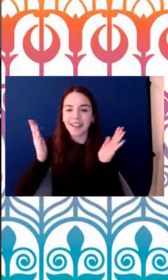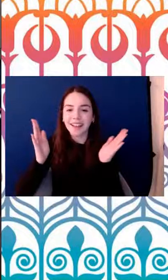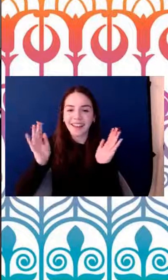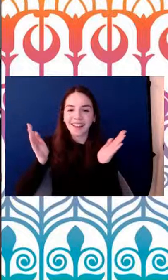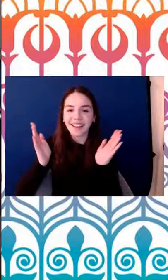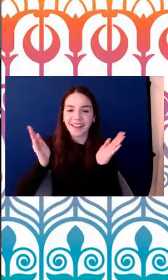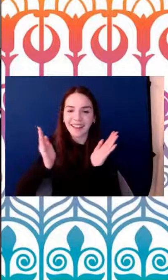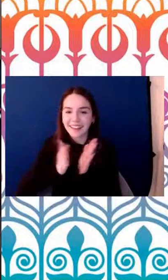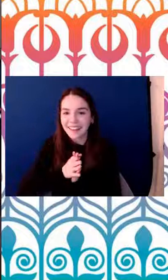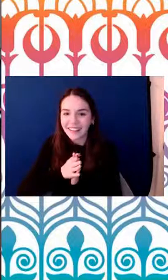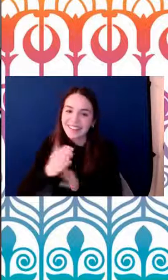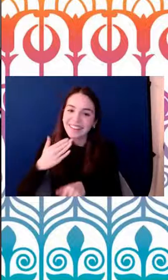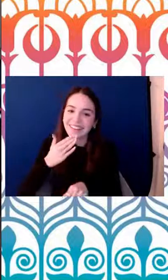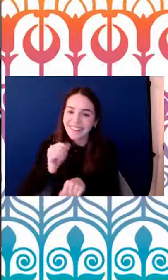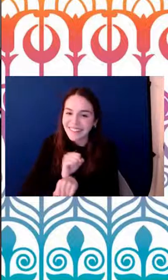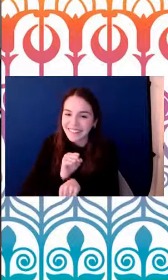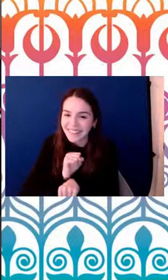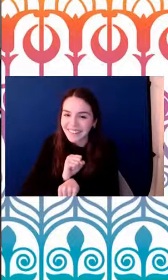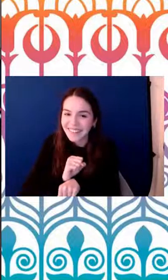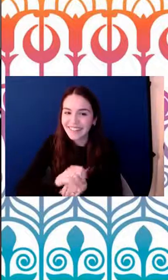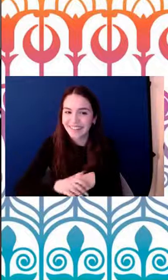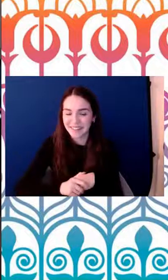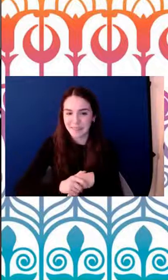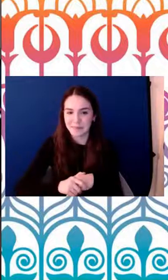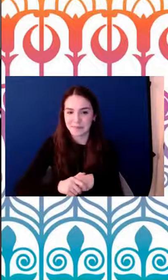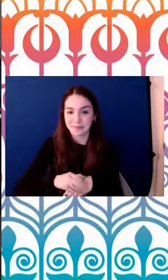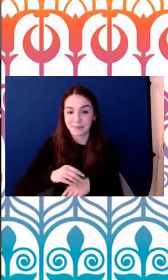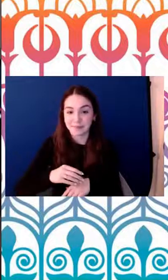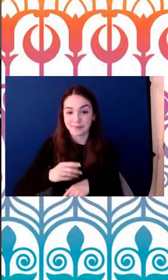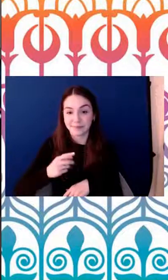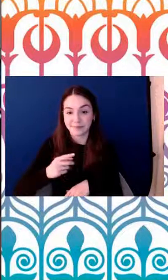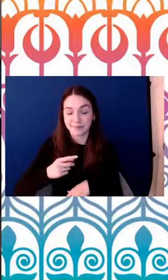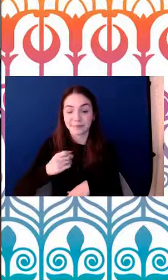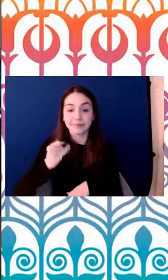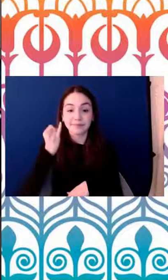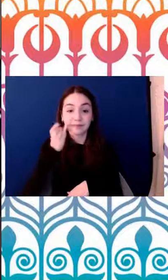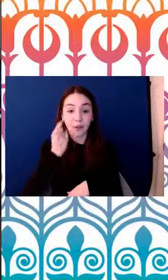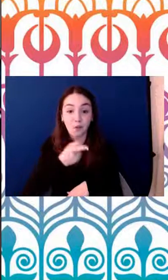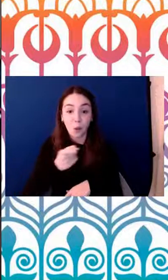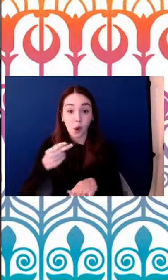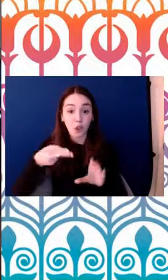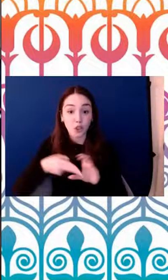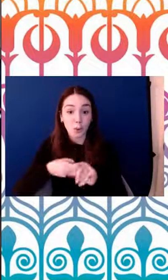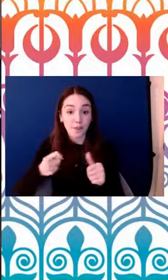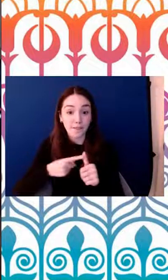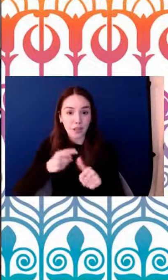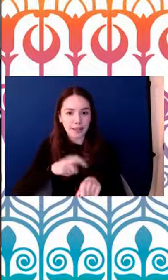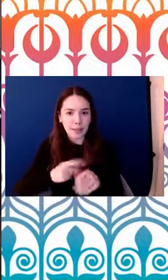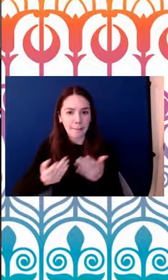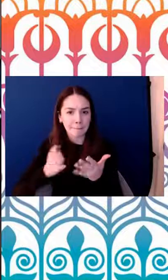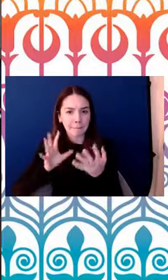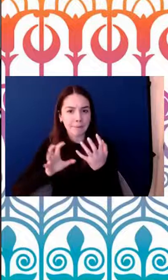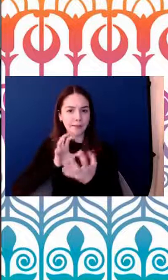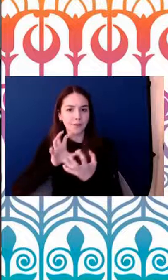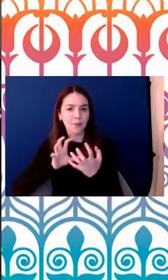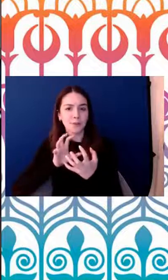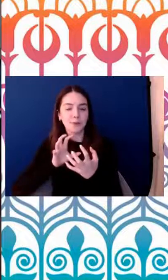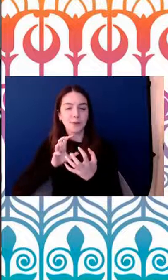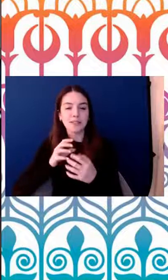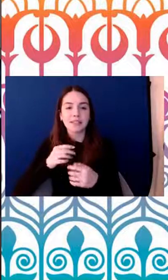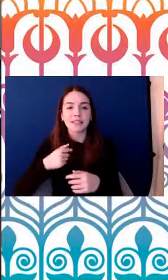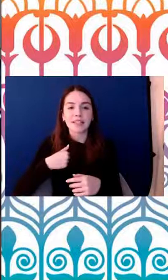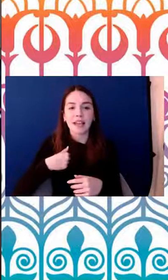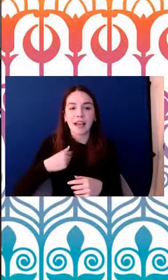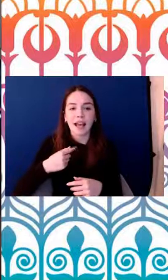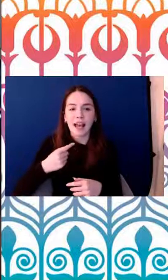Yay! Good job! For those of you who just joined us for the first time, you're probably a little confused right now. I thought I was in a